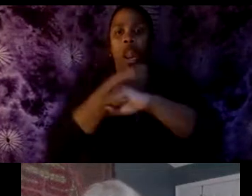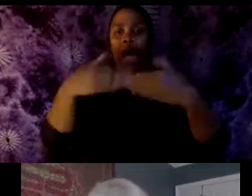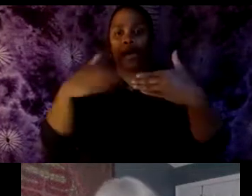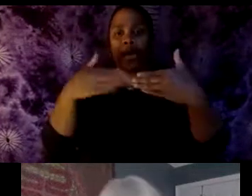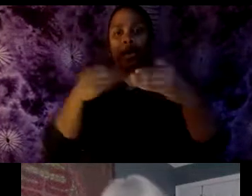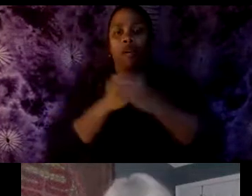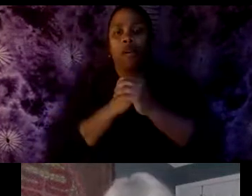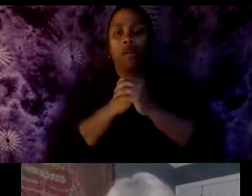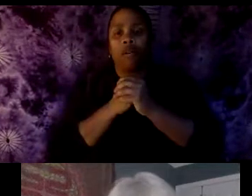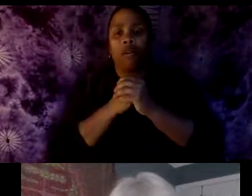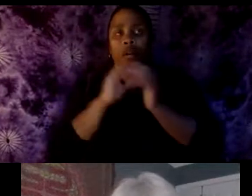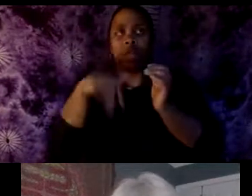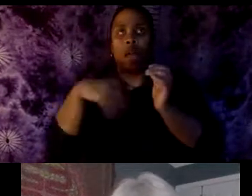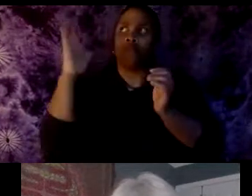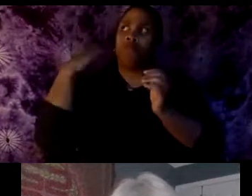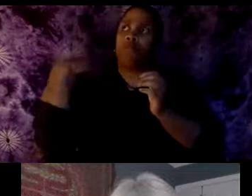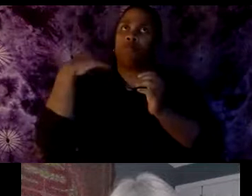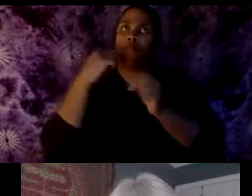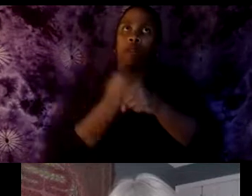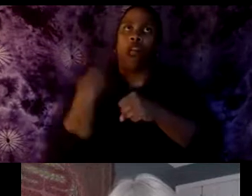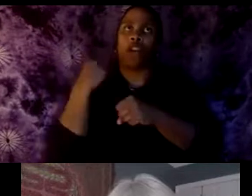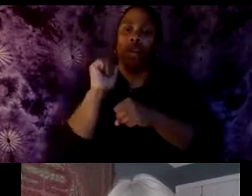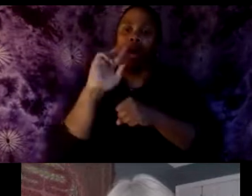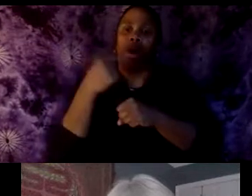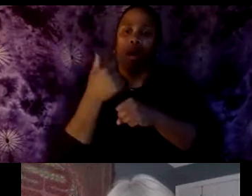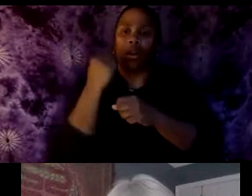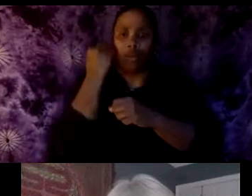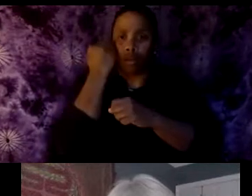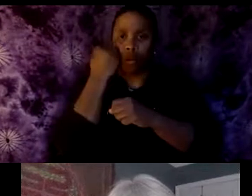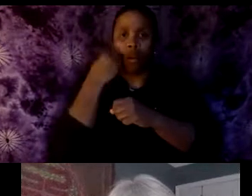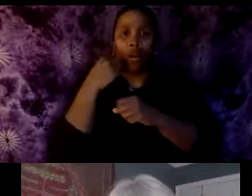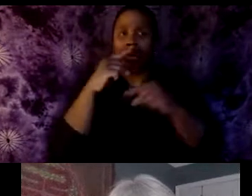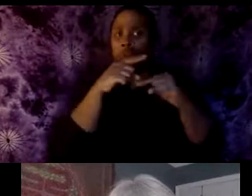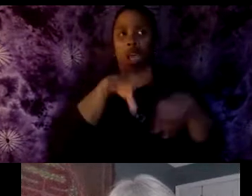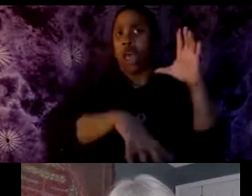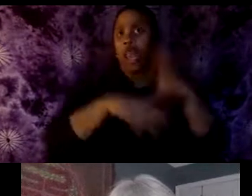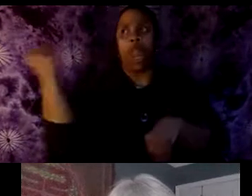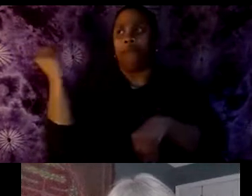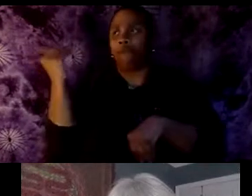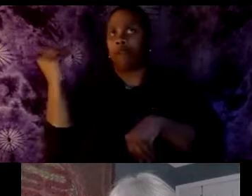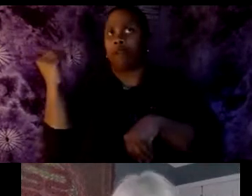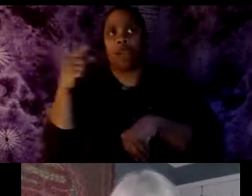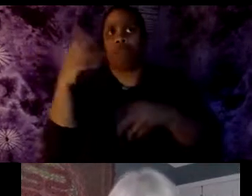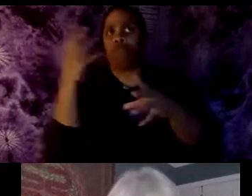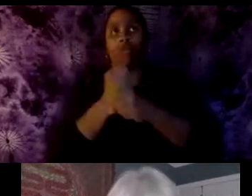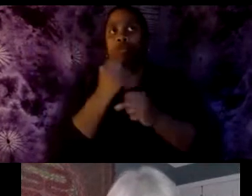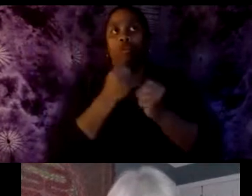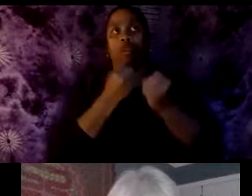was back in August when I had let him back. Okay. When he left, he took a lot of my mother's jewelry, which meant the world to me, my